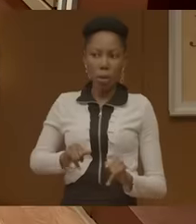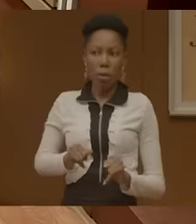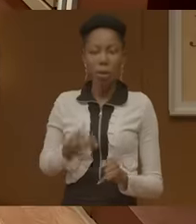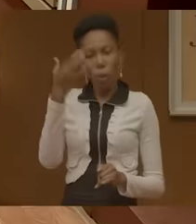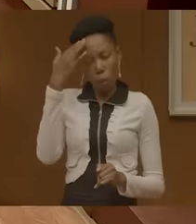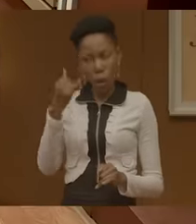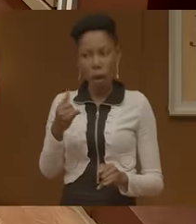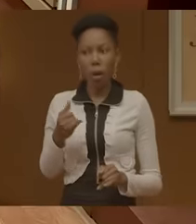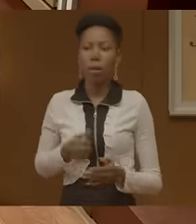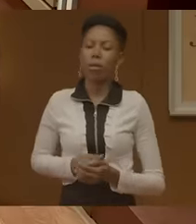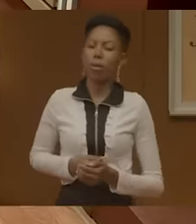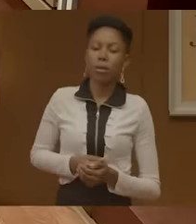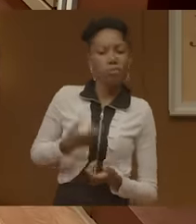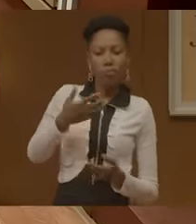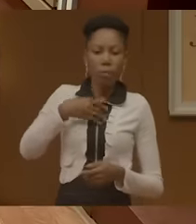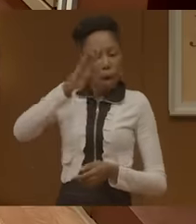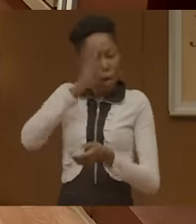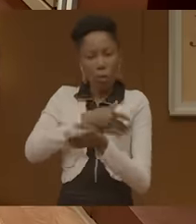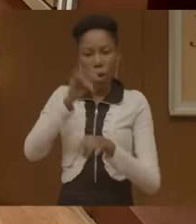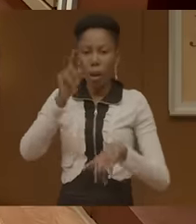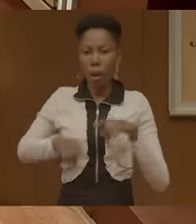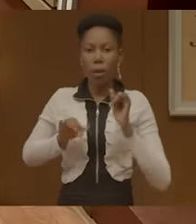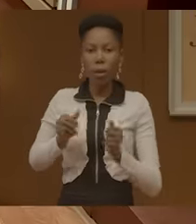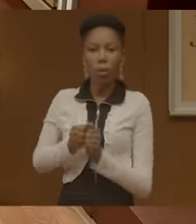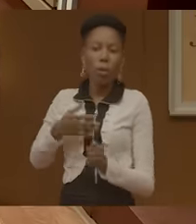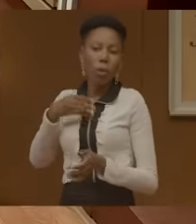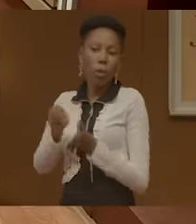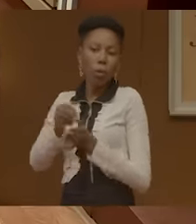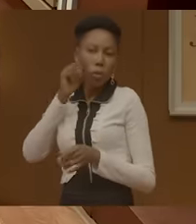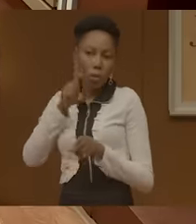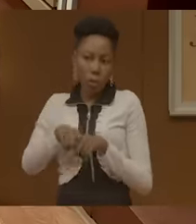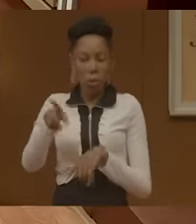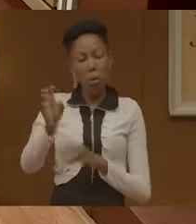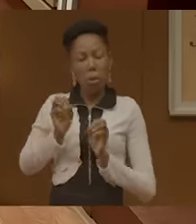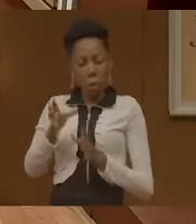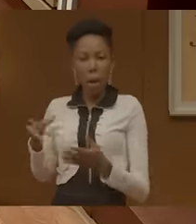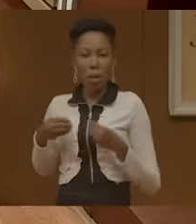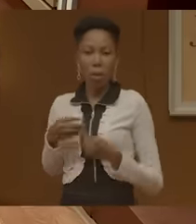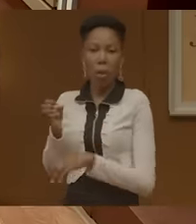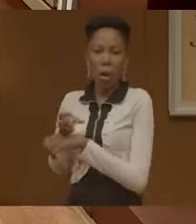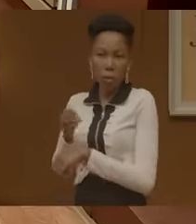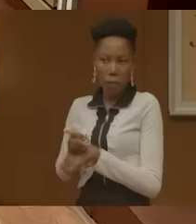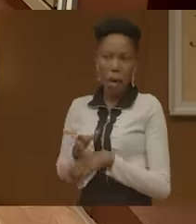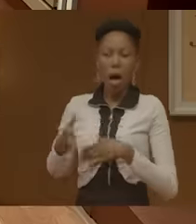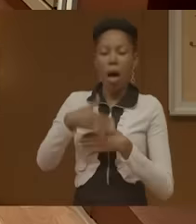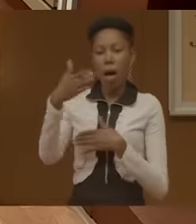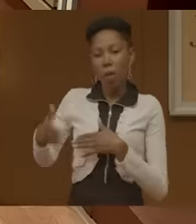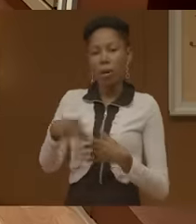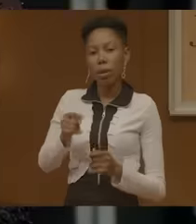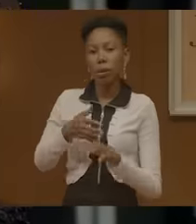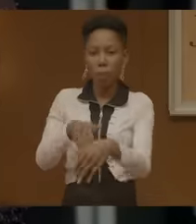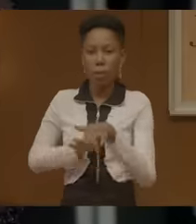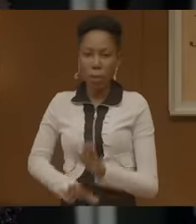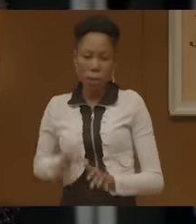siblings, that they will not look after him very well. So I took his advice. I traveled to Abuja after the burial. I bring him down to